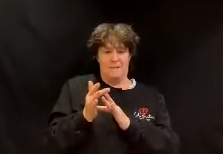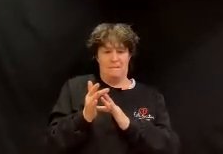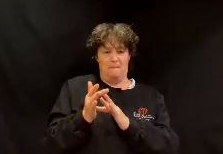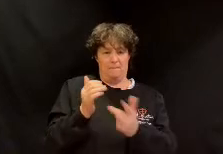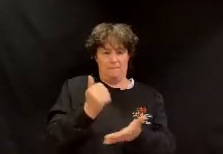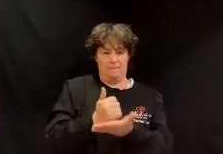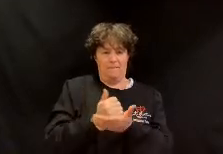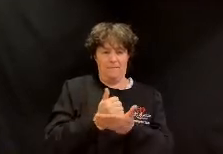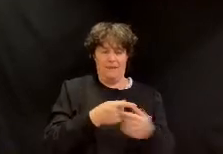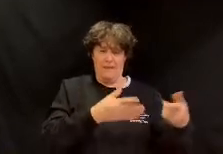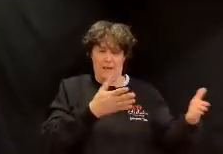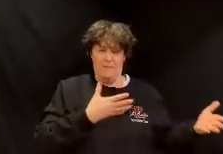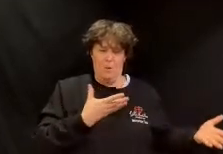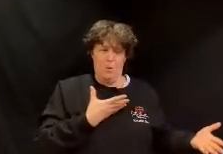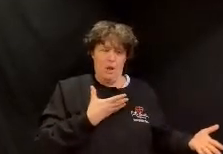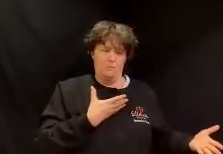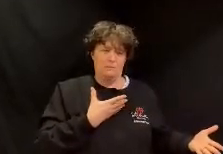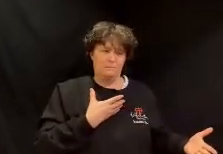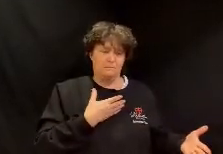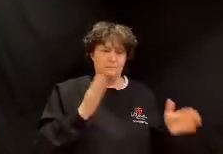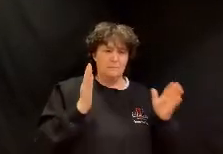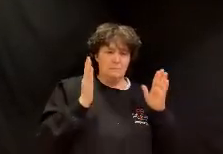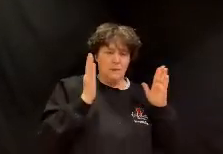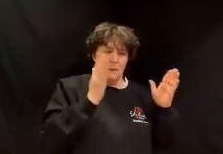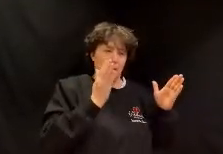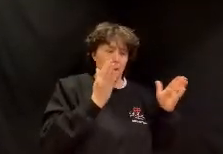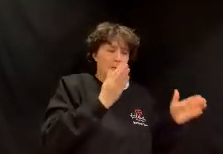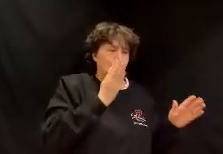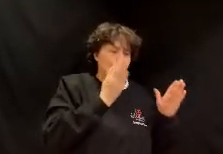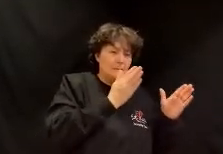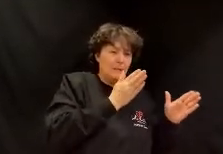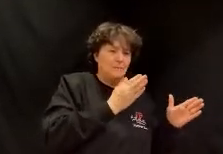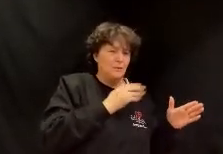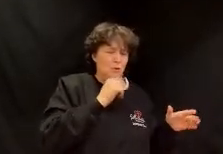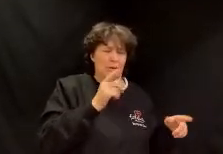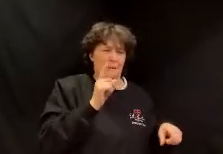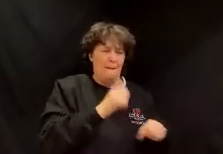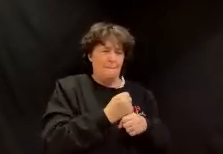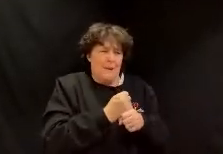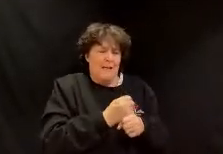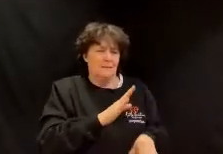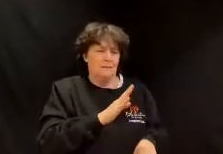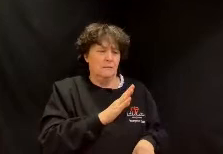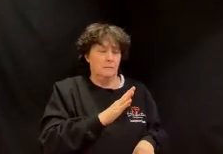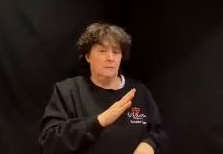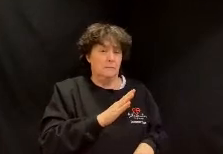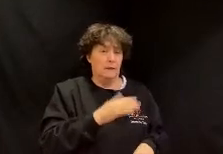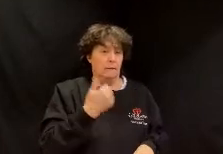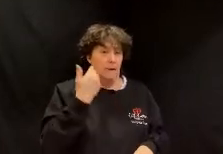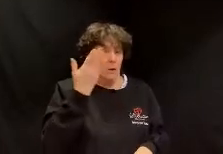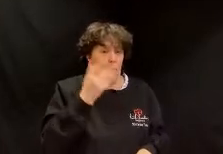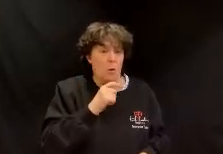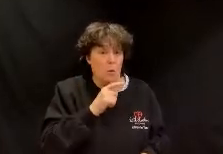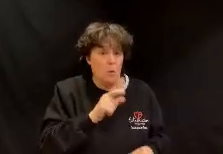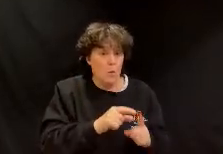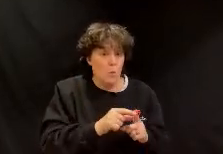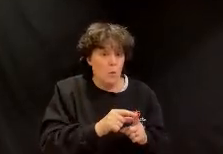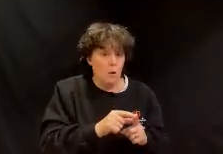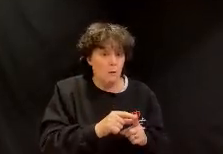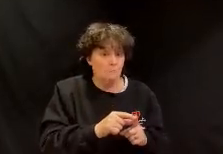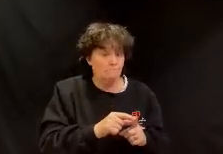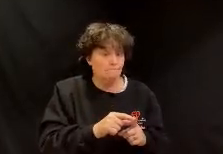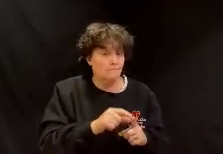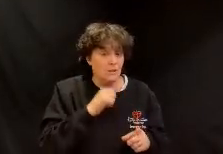The enemy coming, trying to get you out, trying to tell you ain't going to make it. And if you don't know the word, if you don't know what he says,